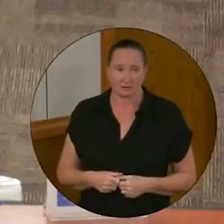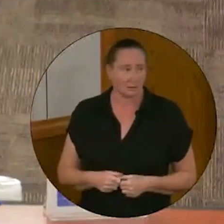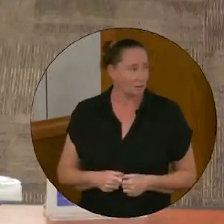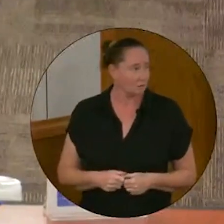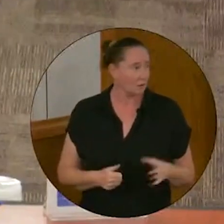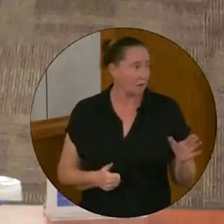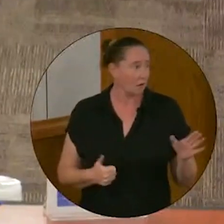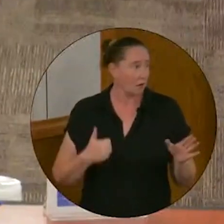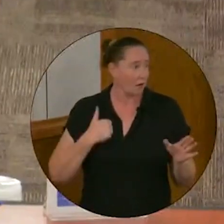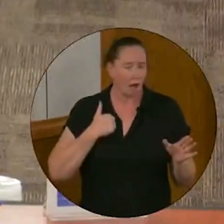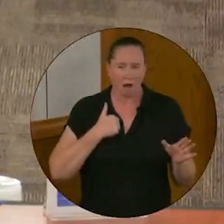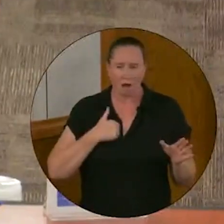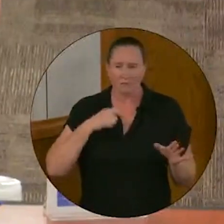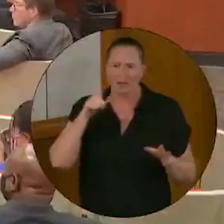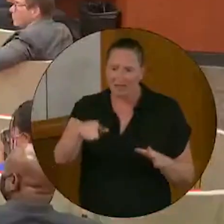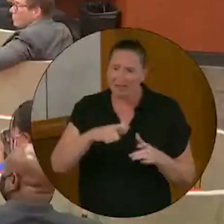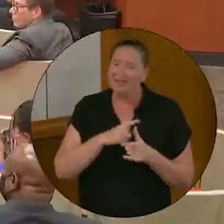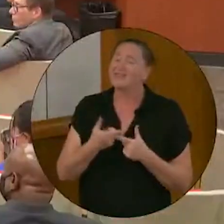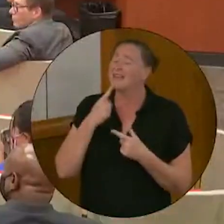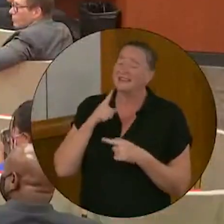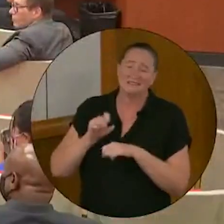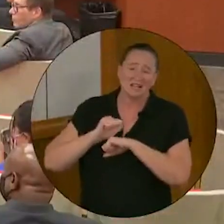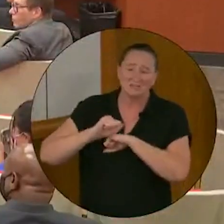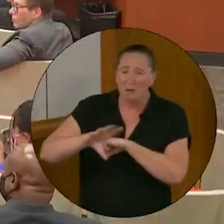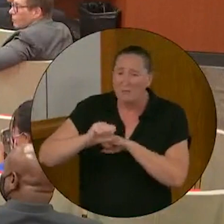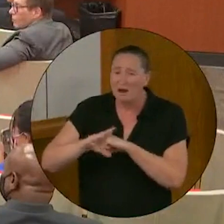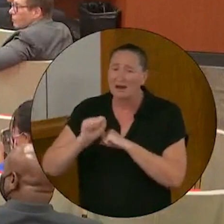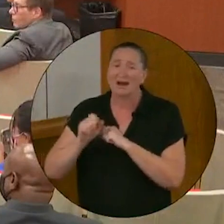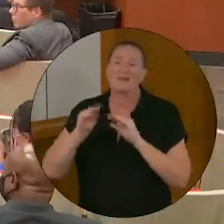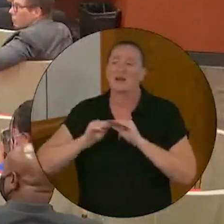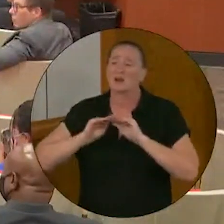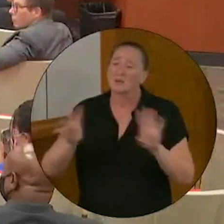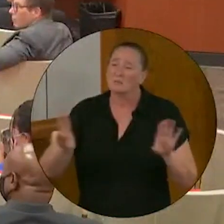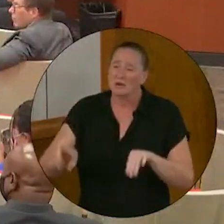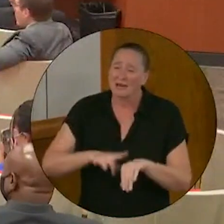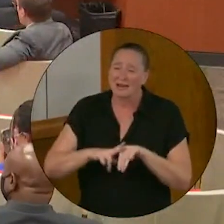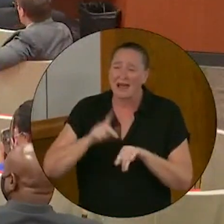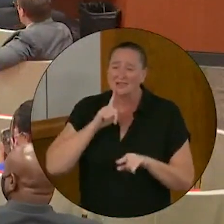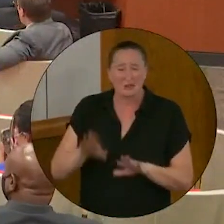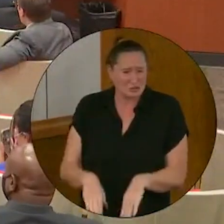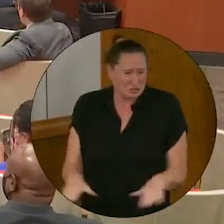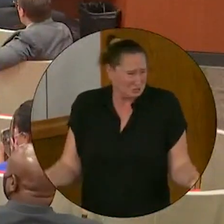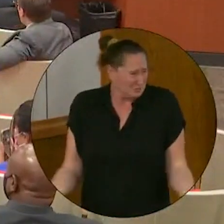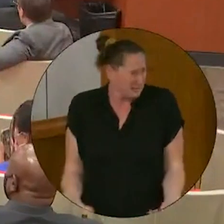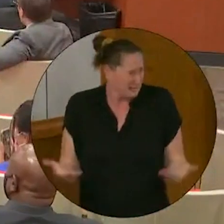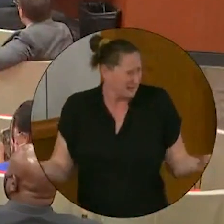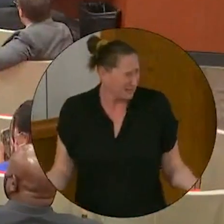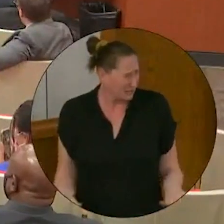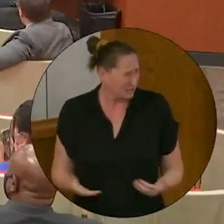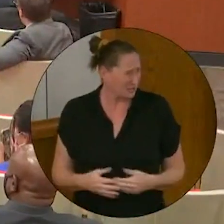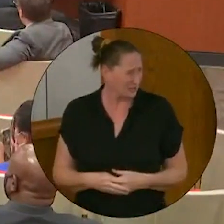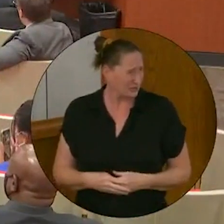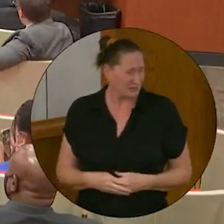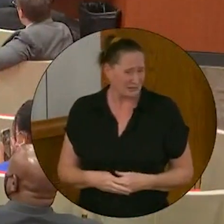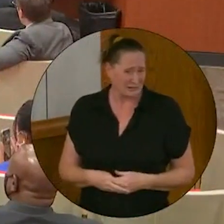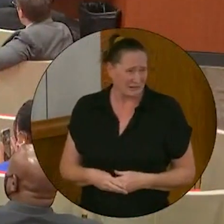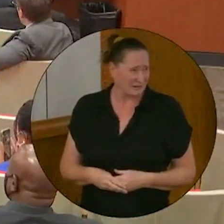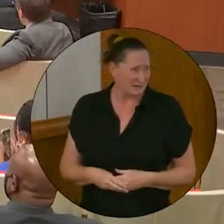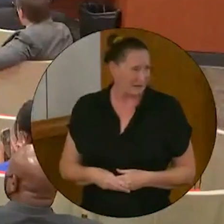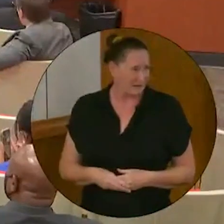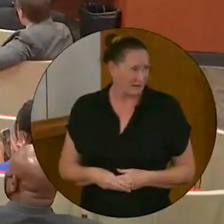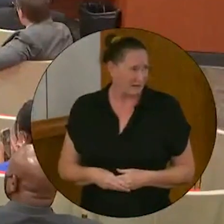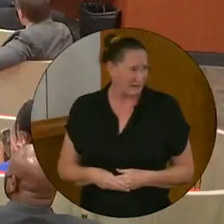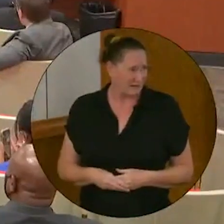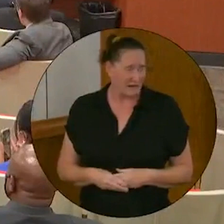I'm sorry. This is propaganda. Forgive me. Excuse me. I don't, thank you so much for your, thank you for your